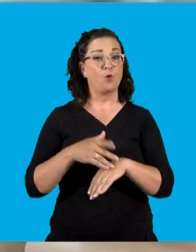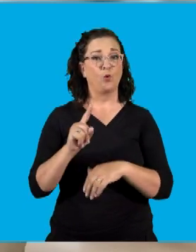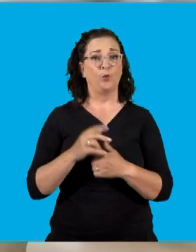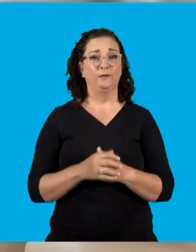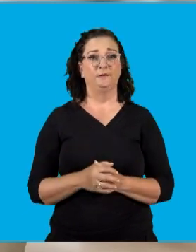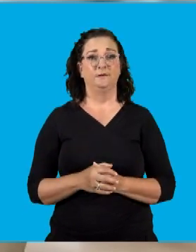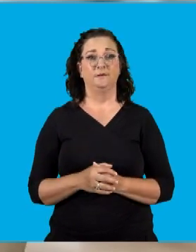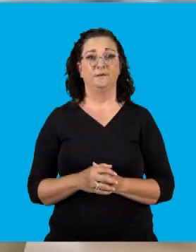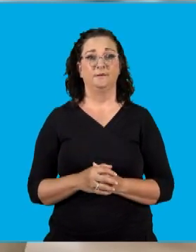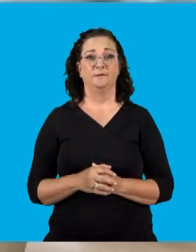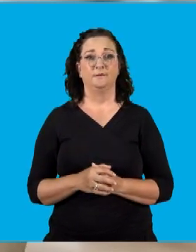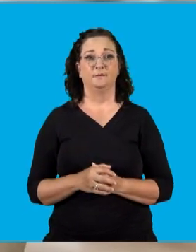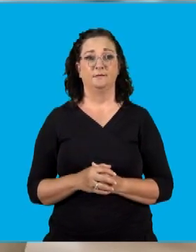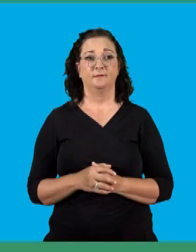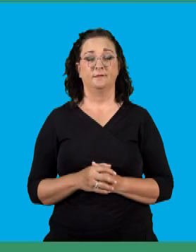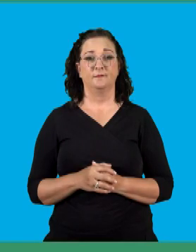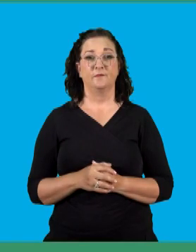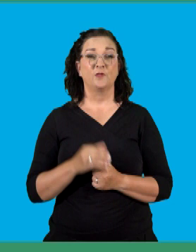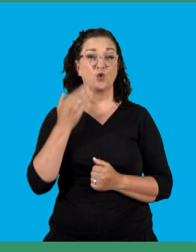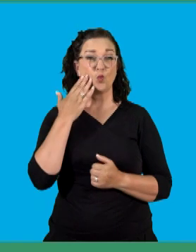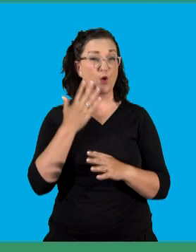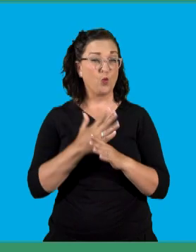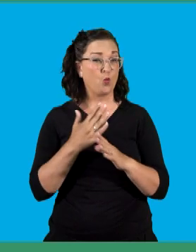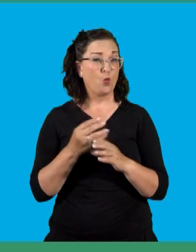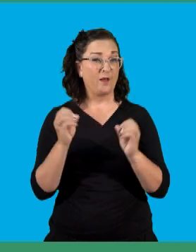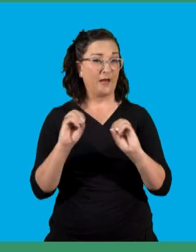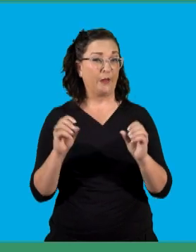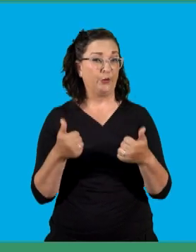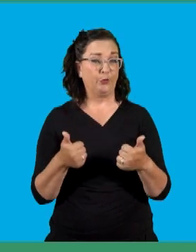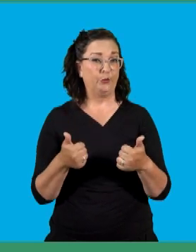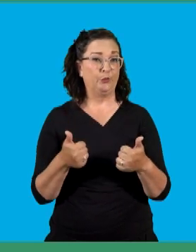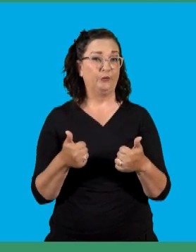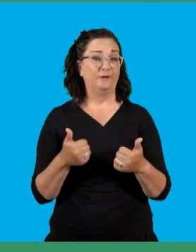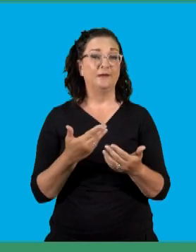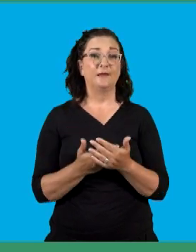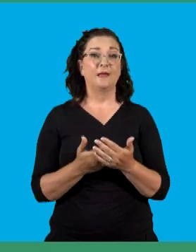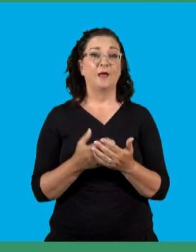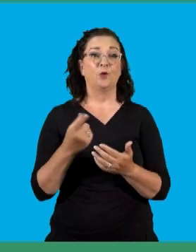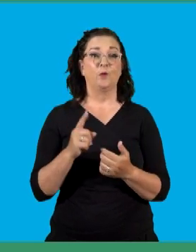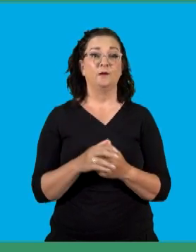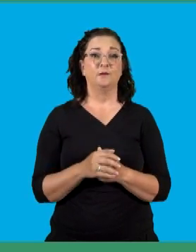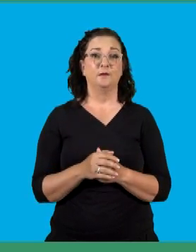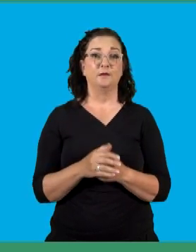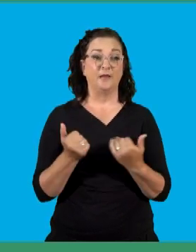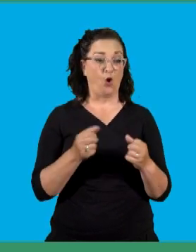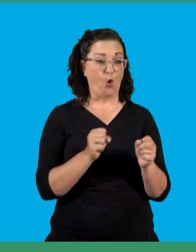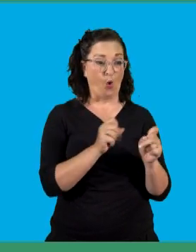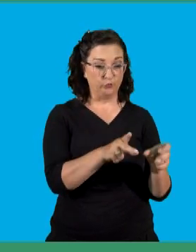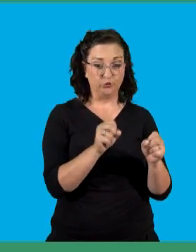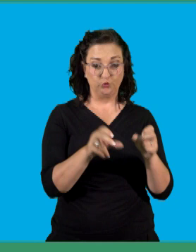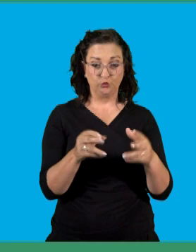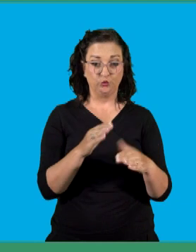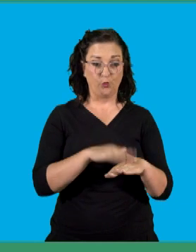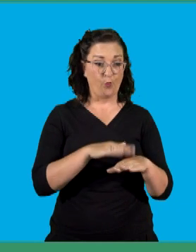be another impact of unproductive workforce could result in decreased employment